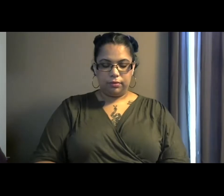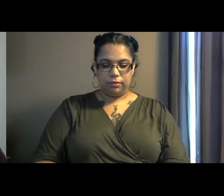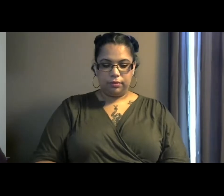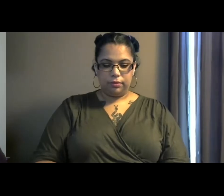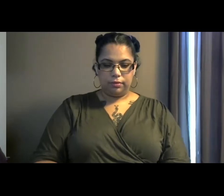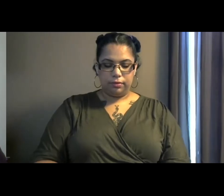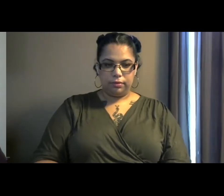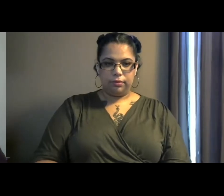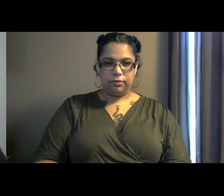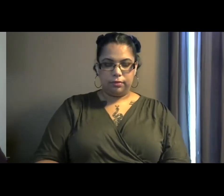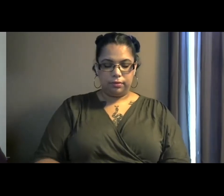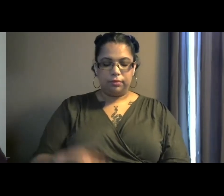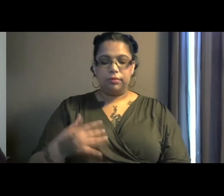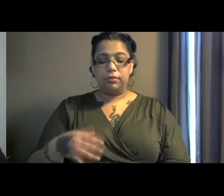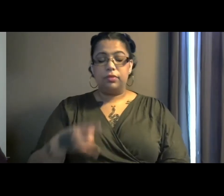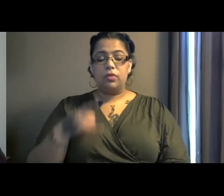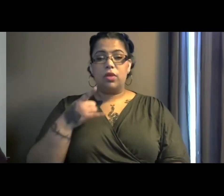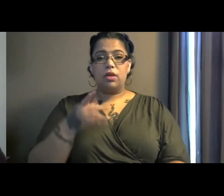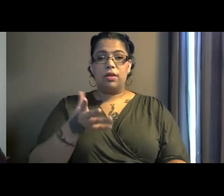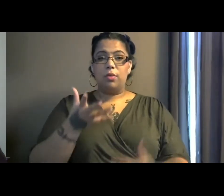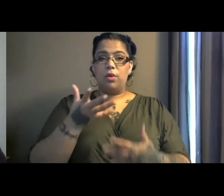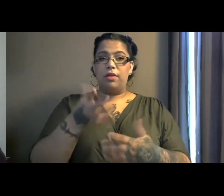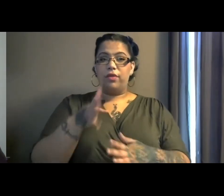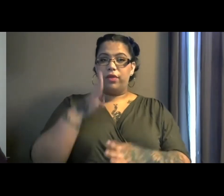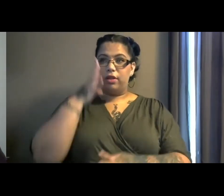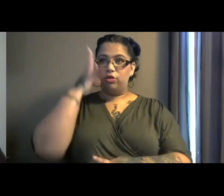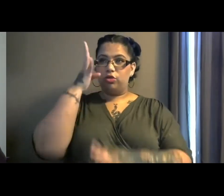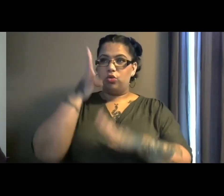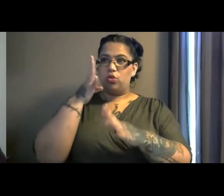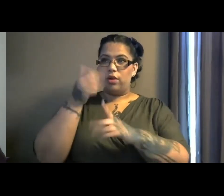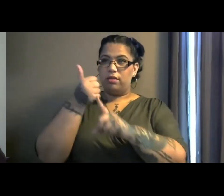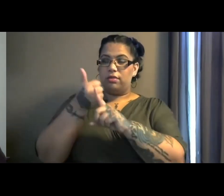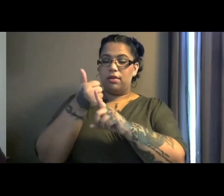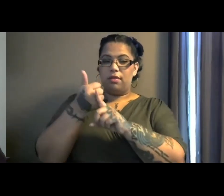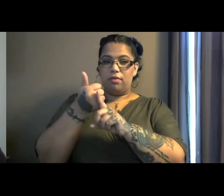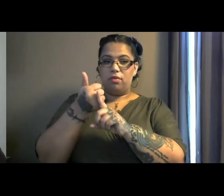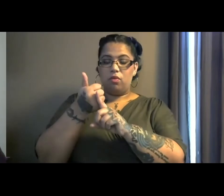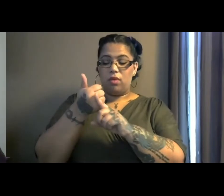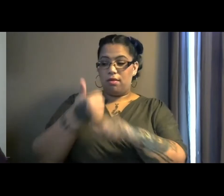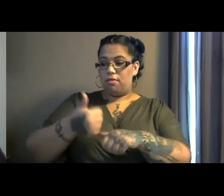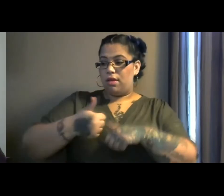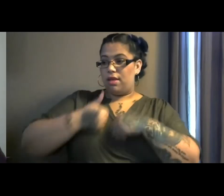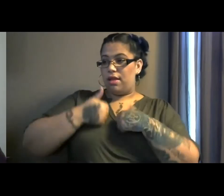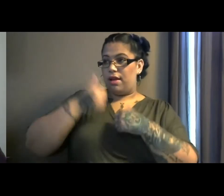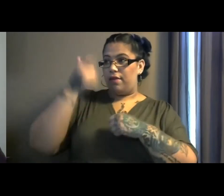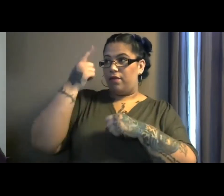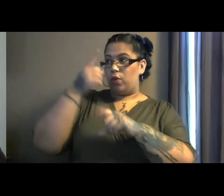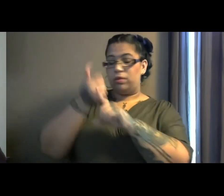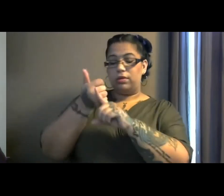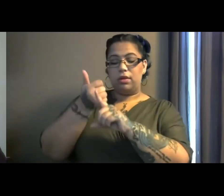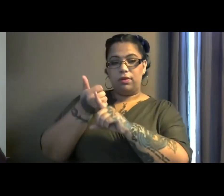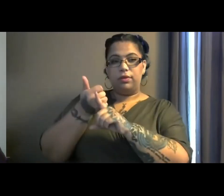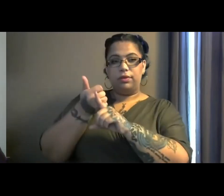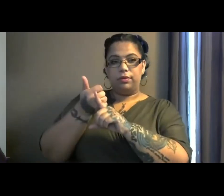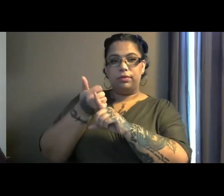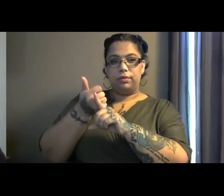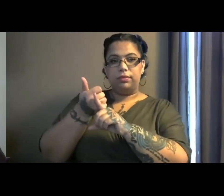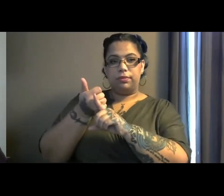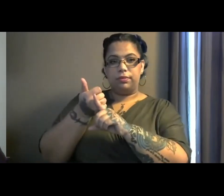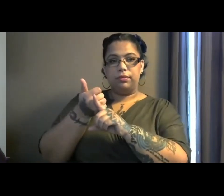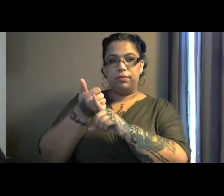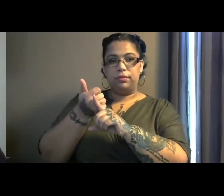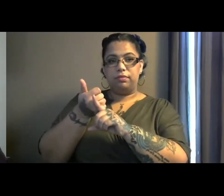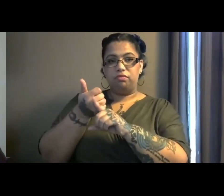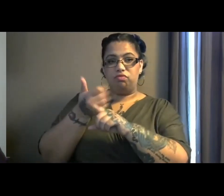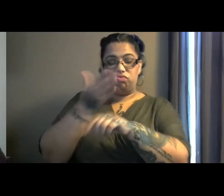You have created the self and a life for the self, which needs no